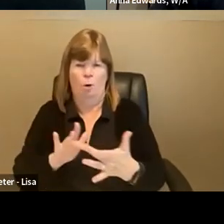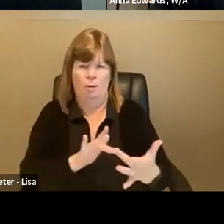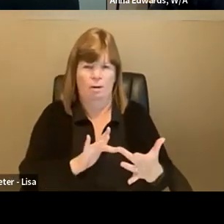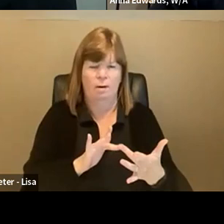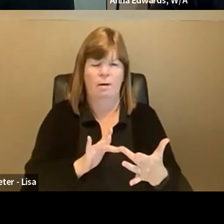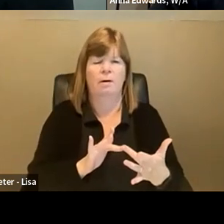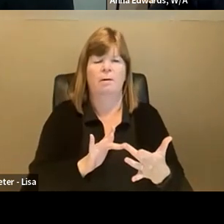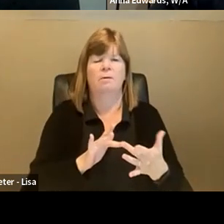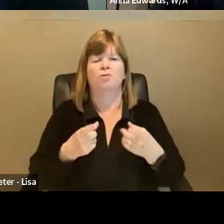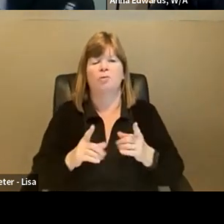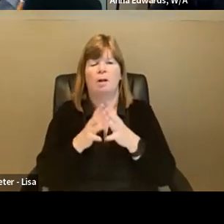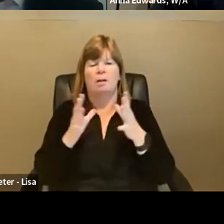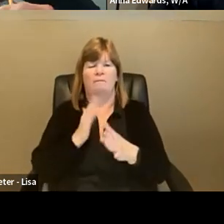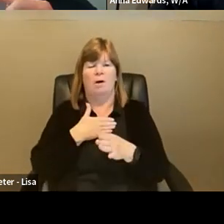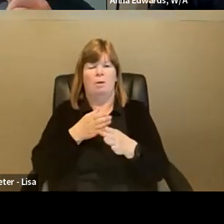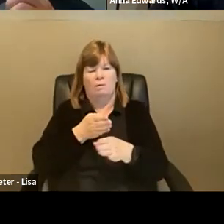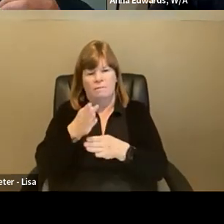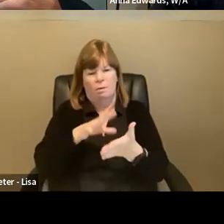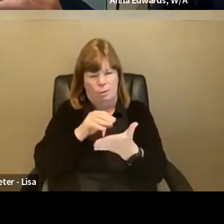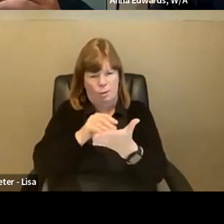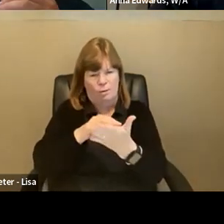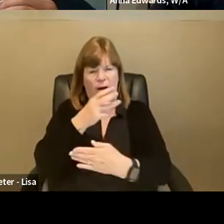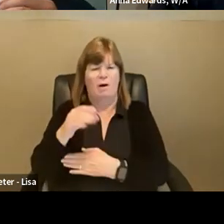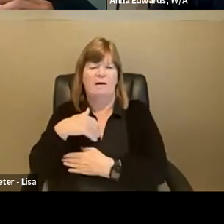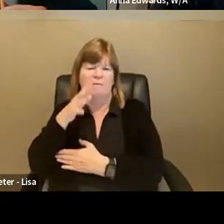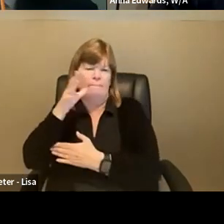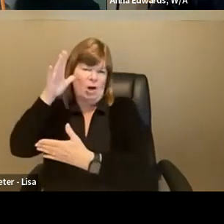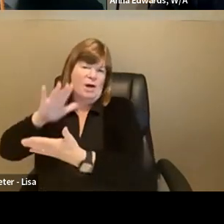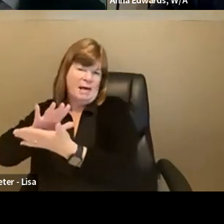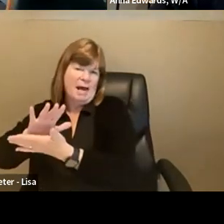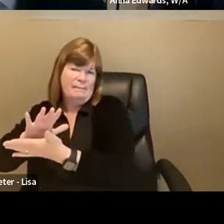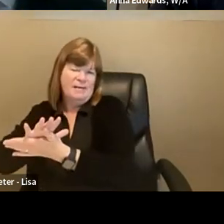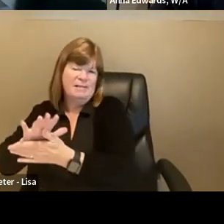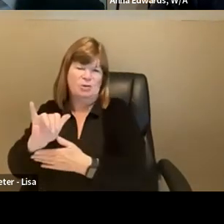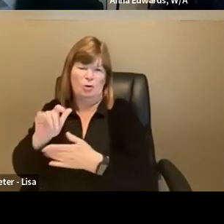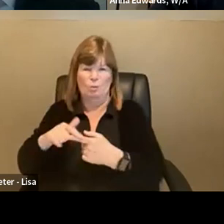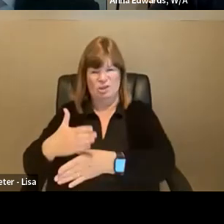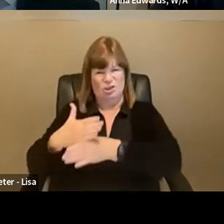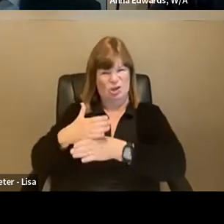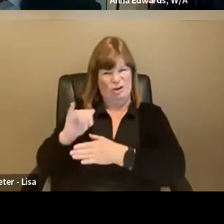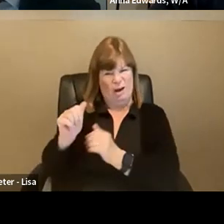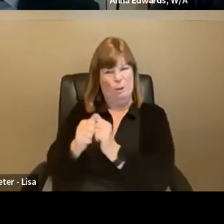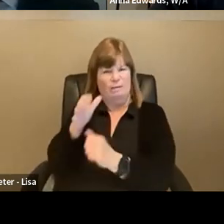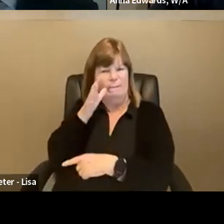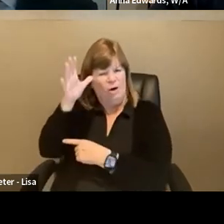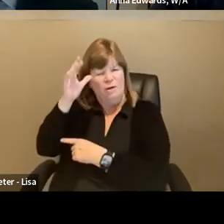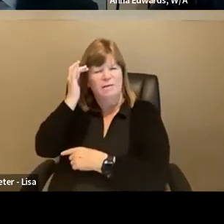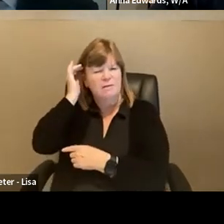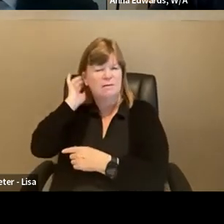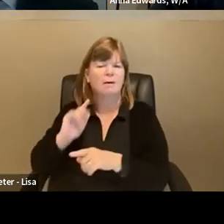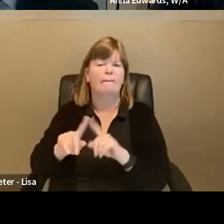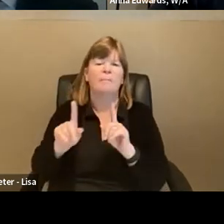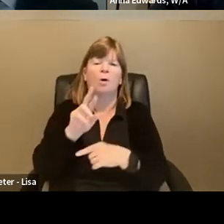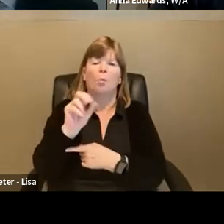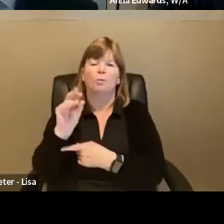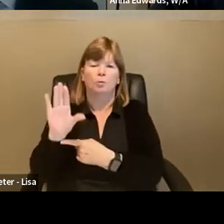So, during a lot of our professional learning, and we also have a parent academy where we share this with parents. But a resource